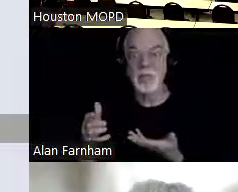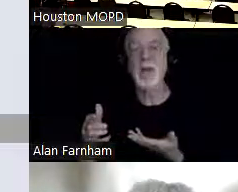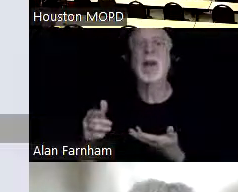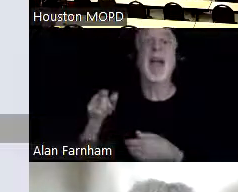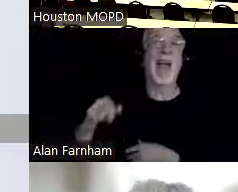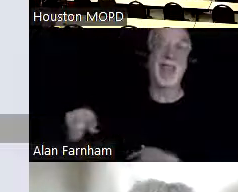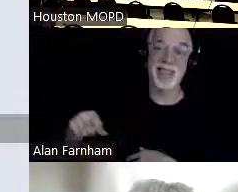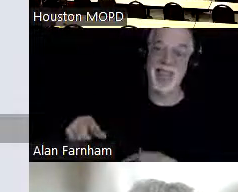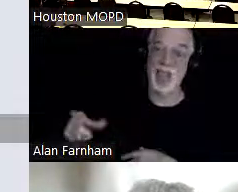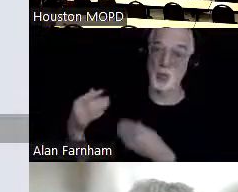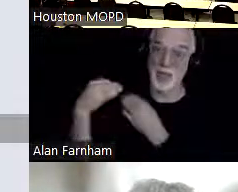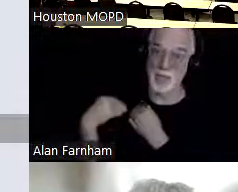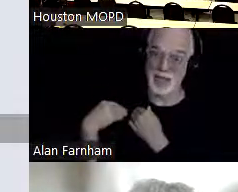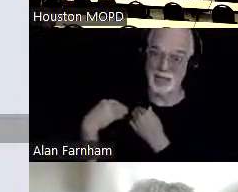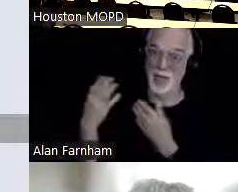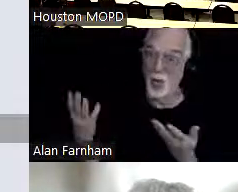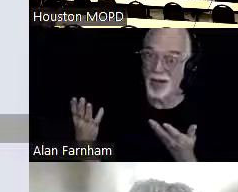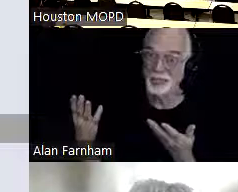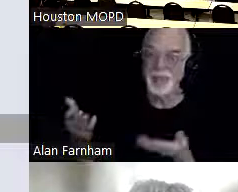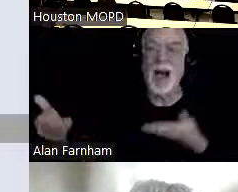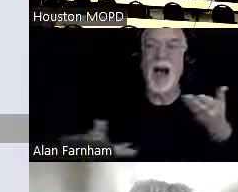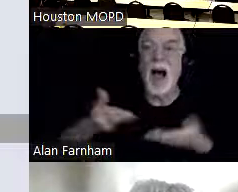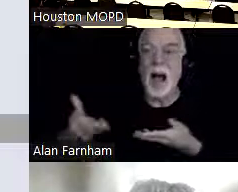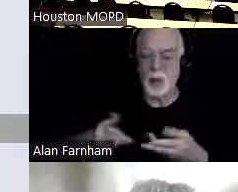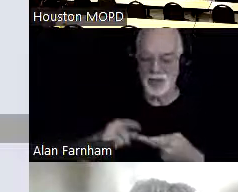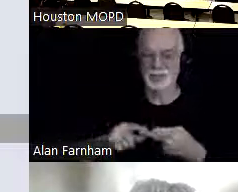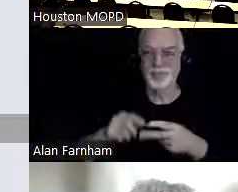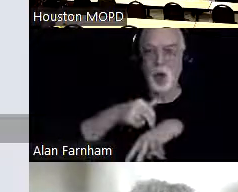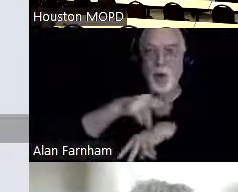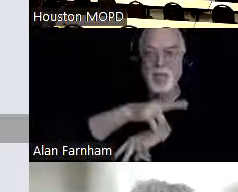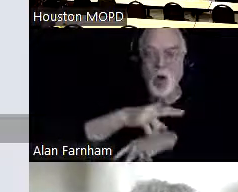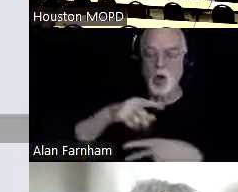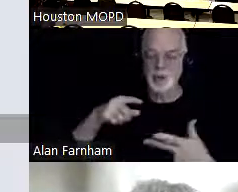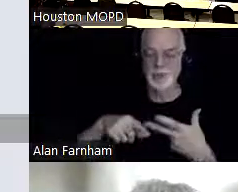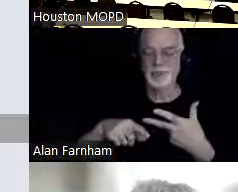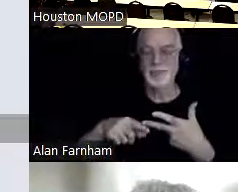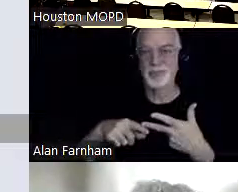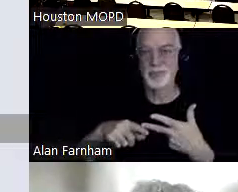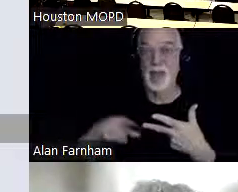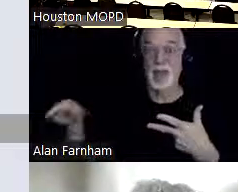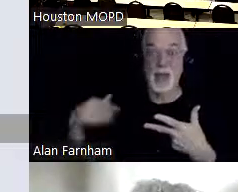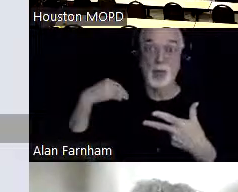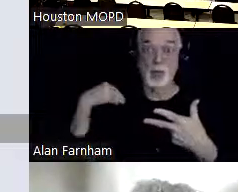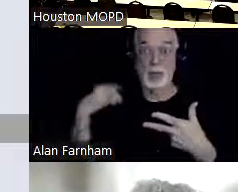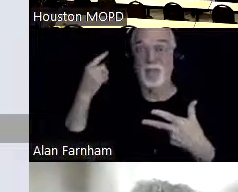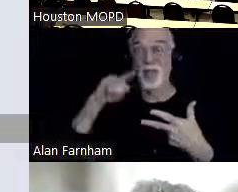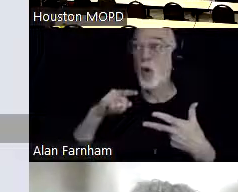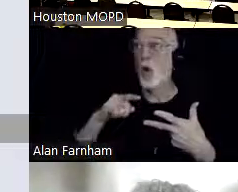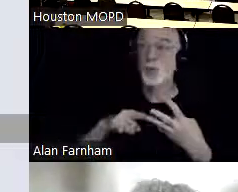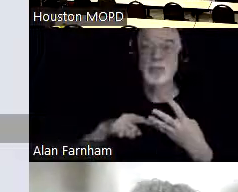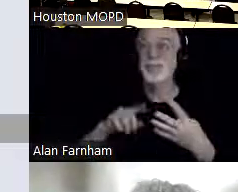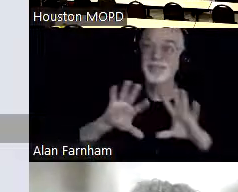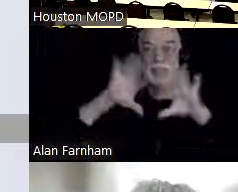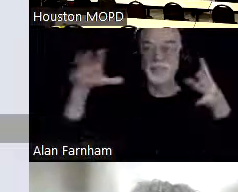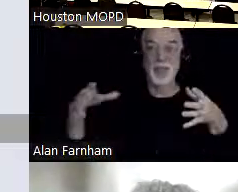hiring. They are also in charge of referrals. They are in charge of the